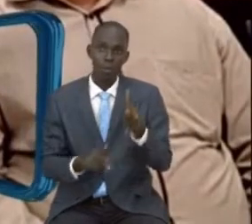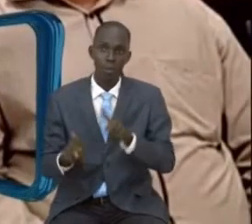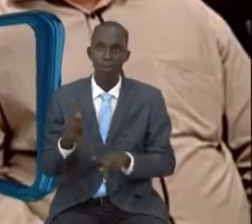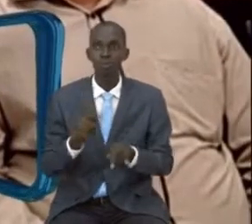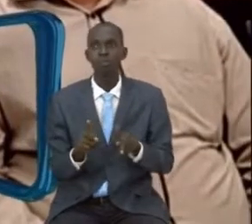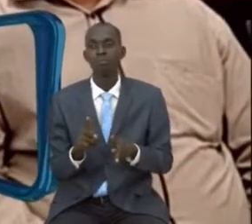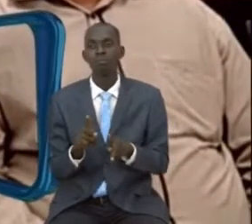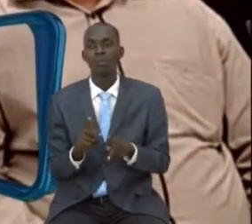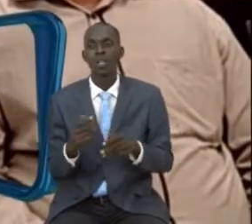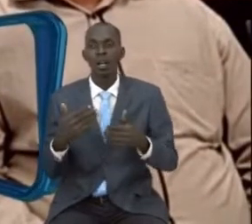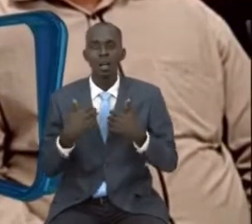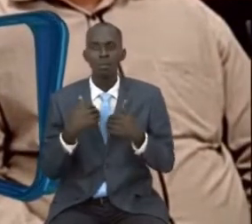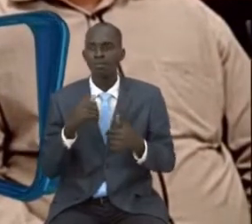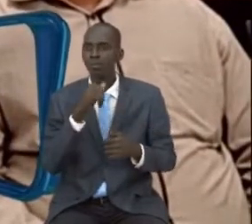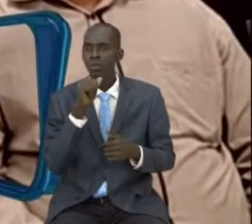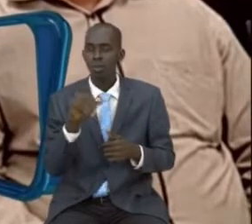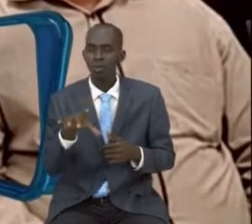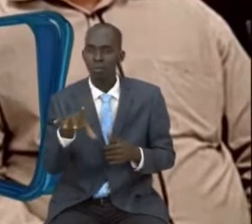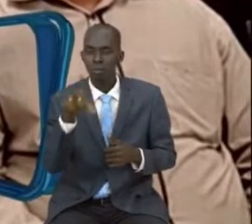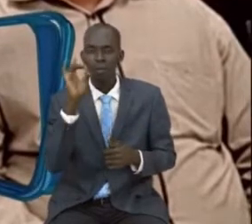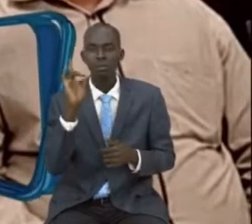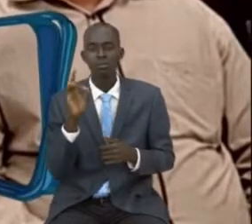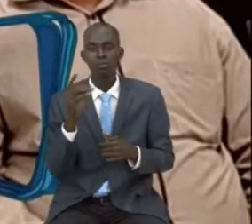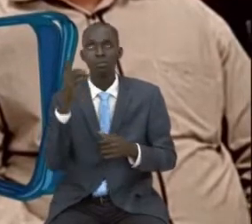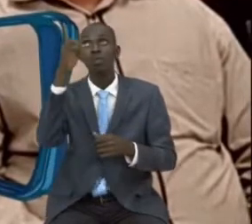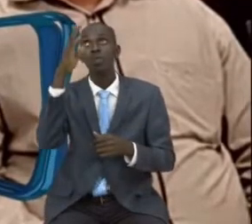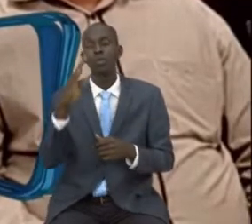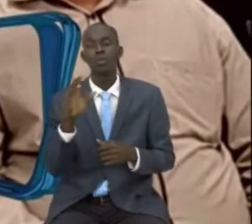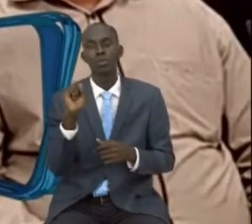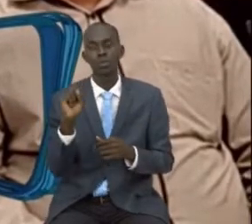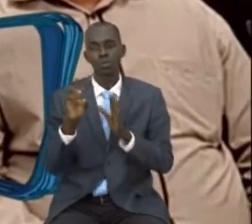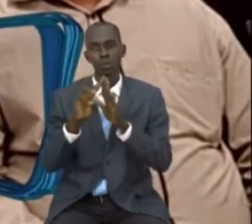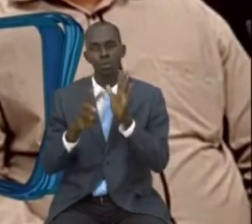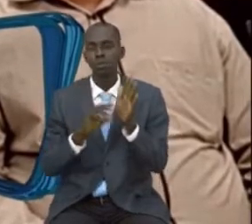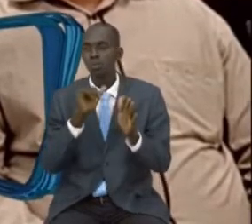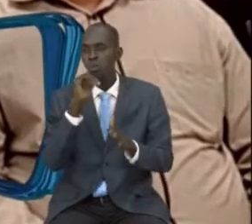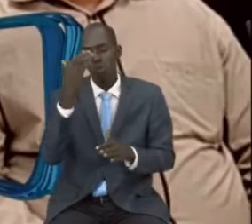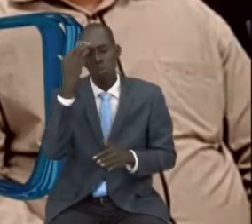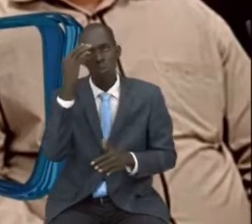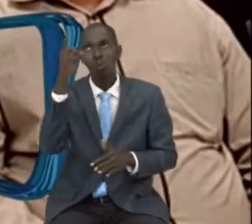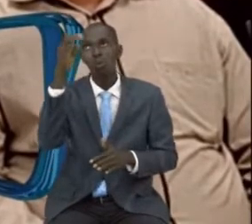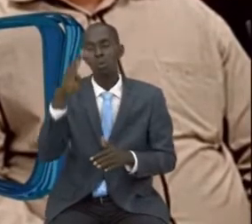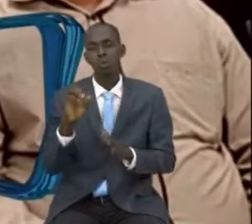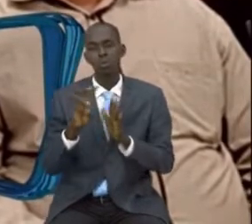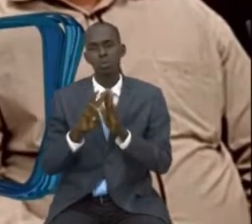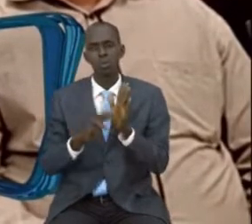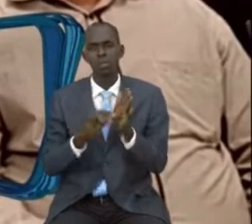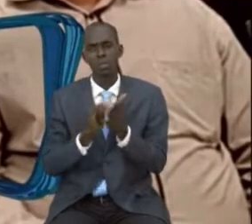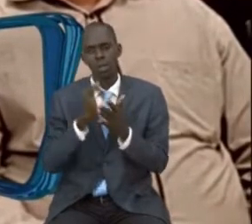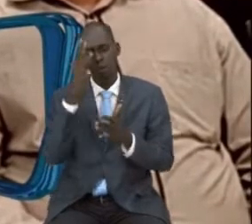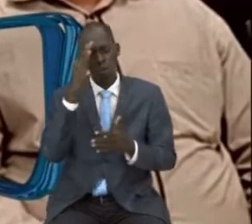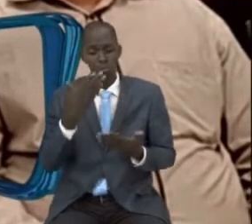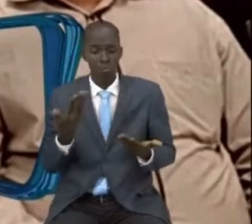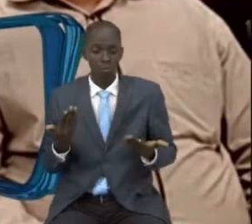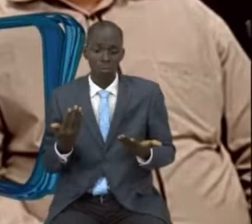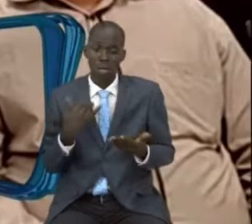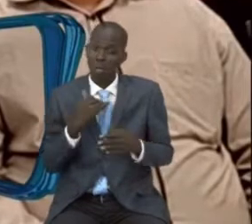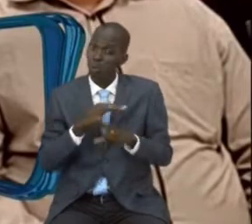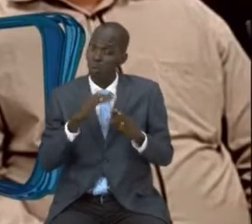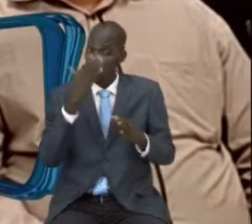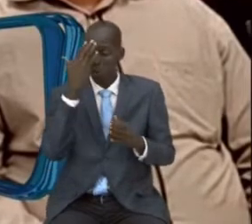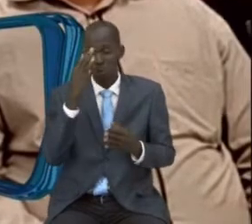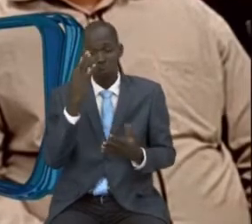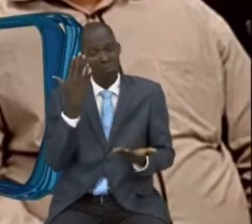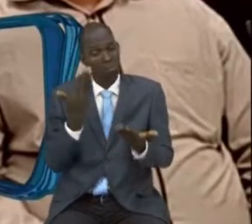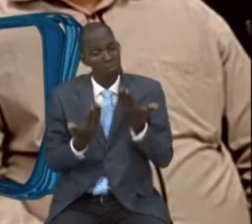not discovered God's will. And so they say, I don't know whether I will be saved or I will